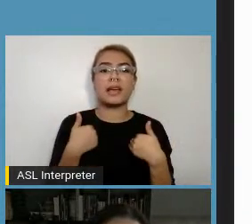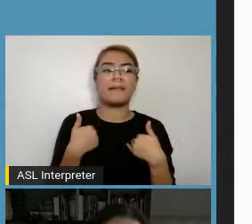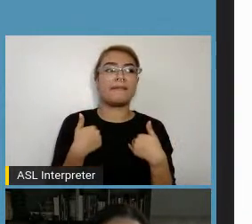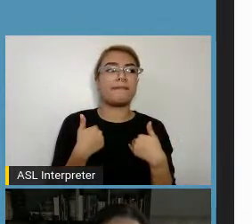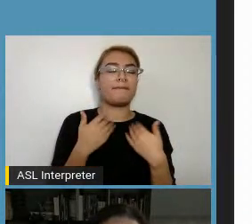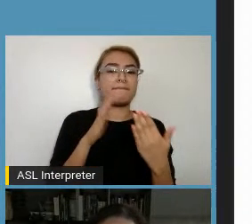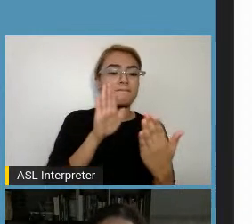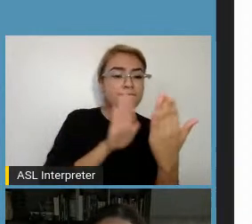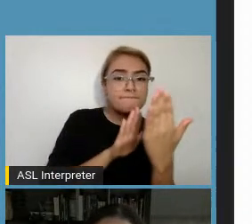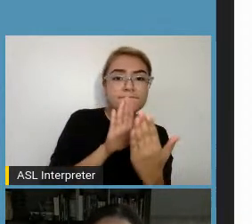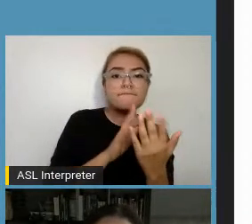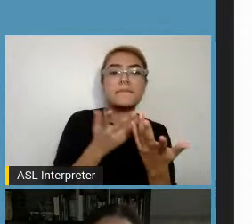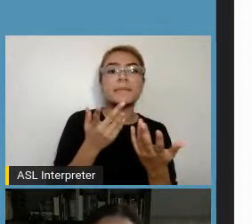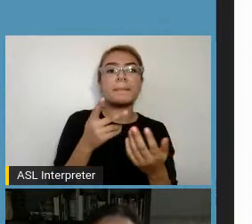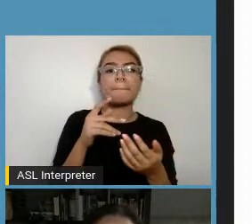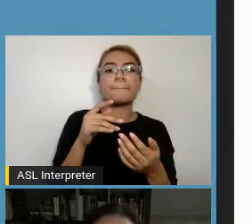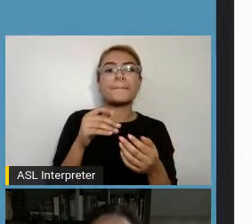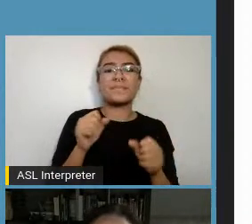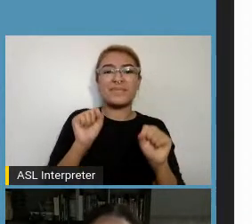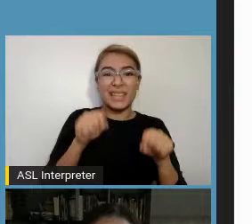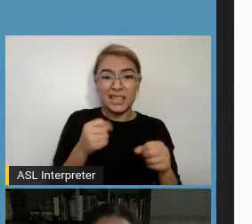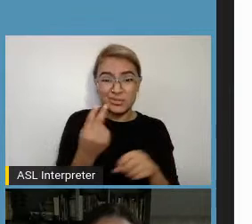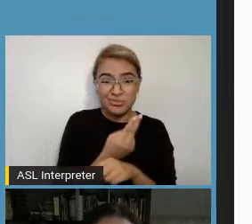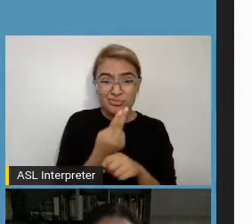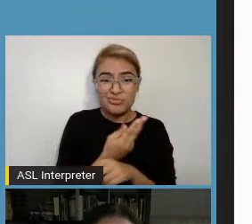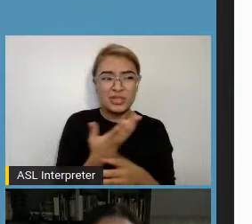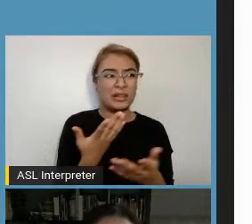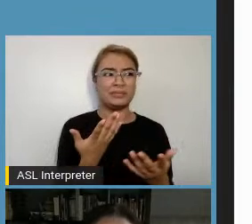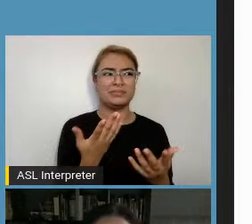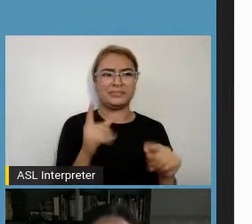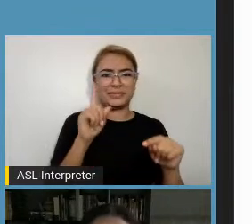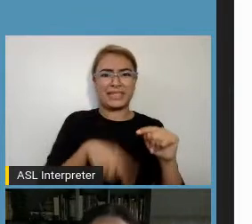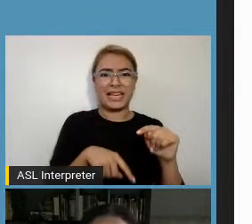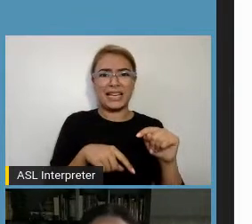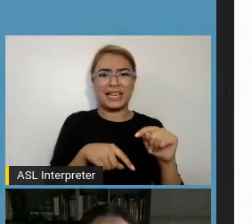reel-to-reel players, and we had no way to play them. We